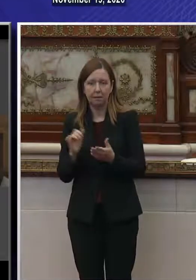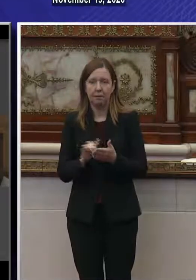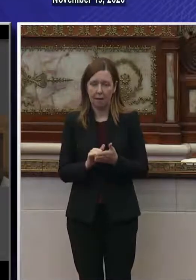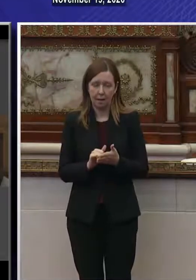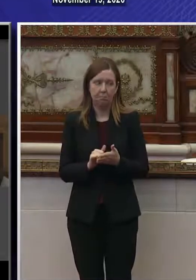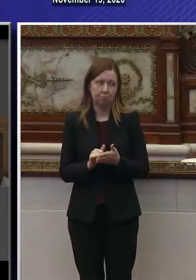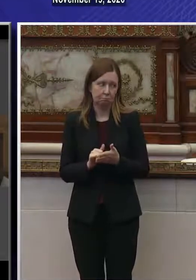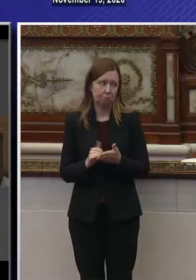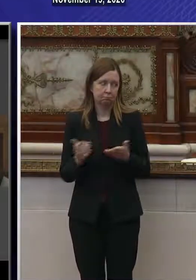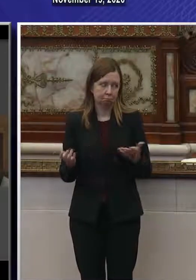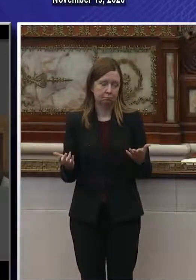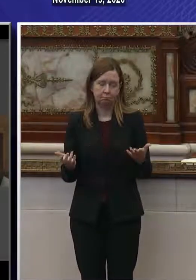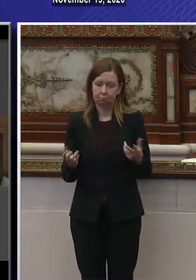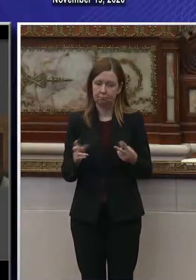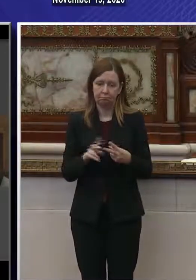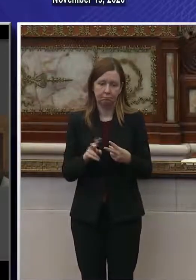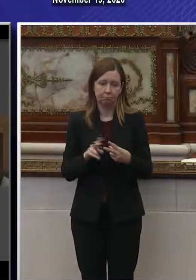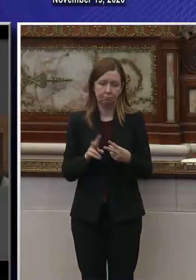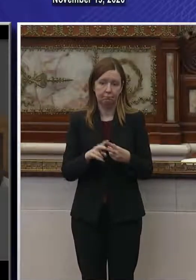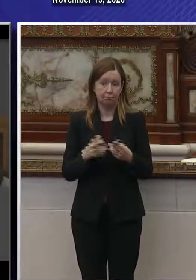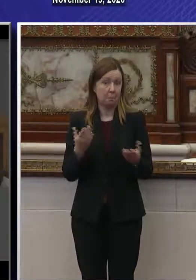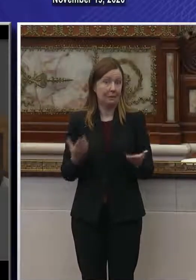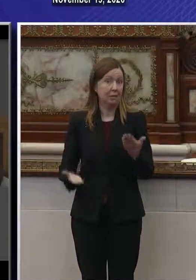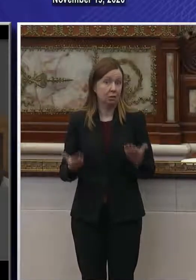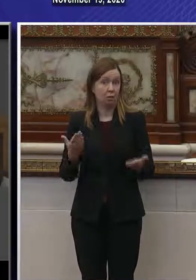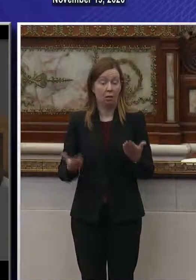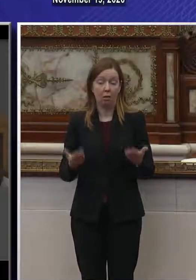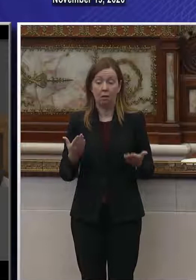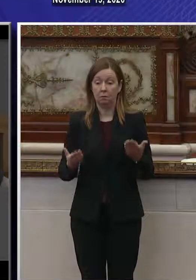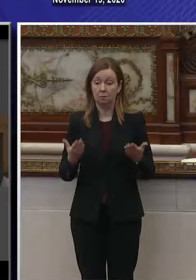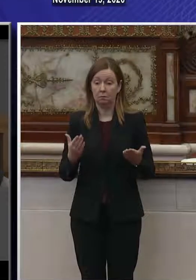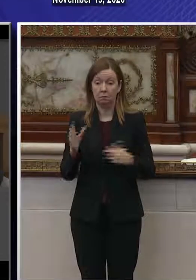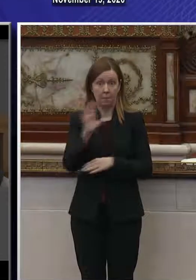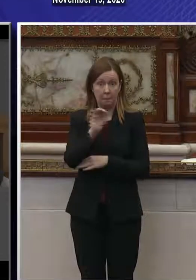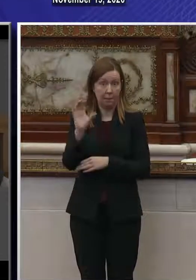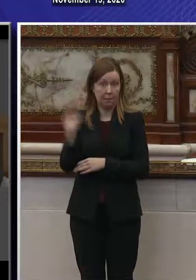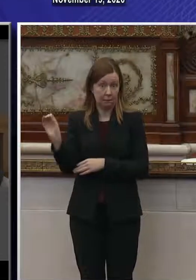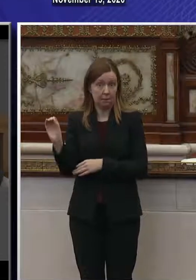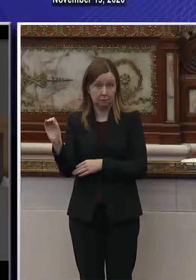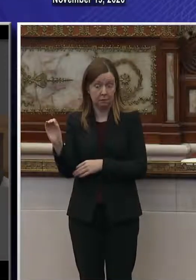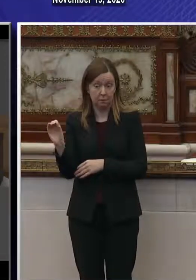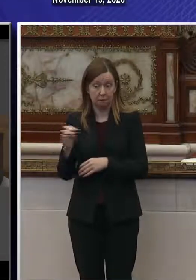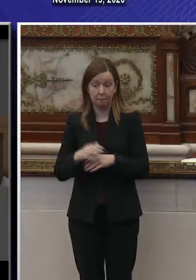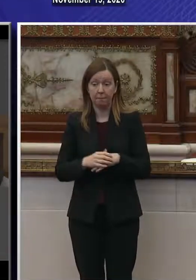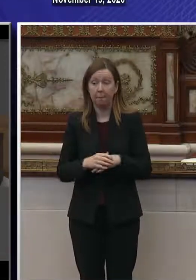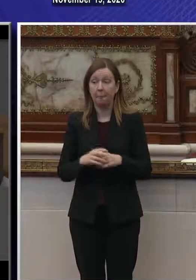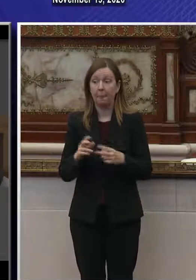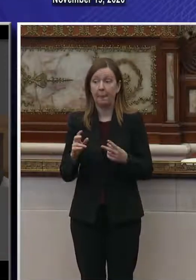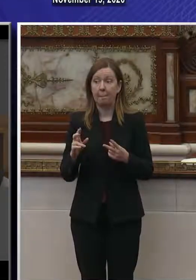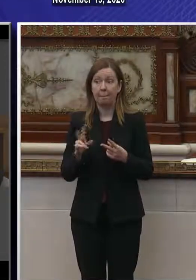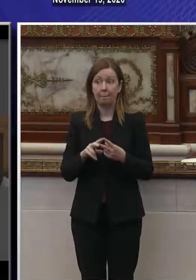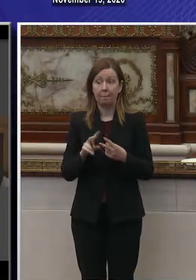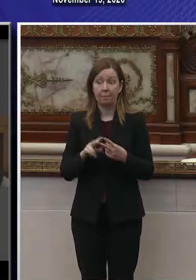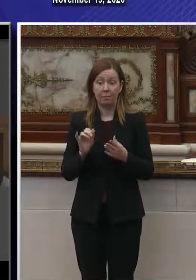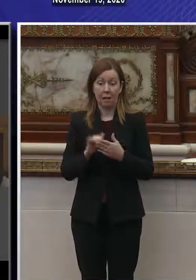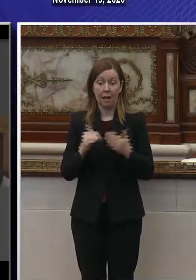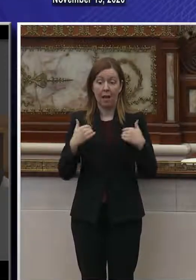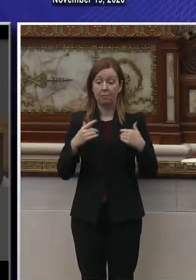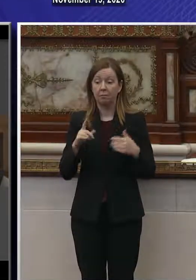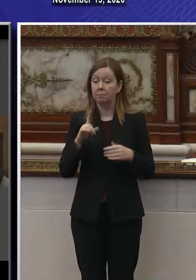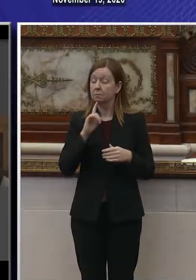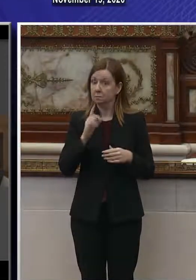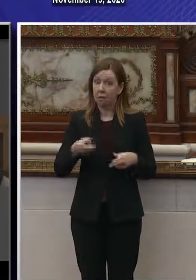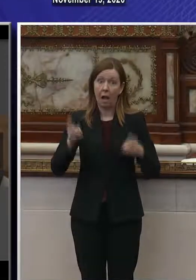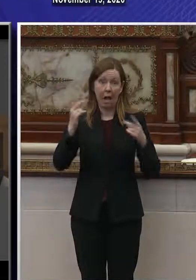been two potential candidates to be administered that have an extremely